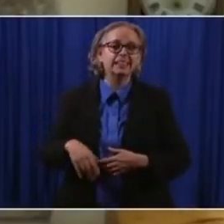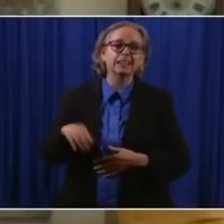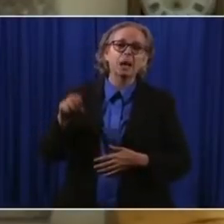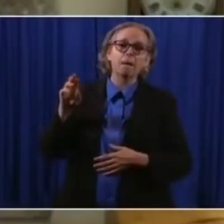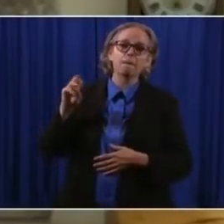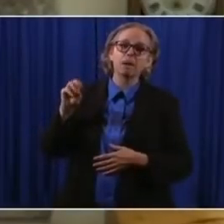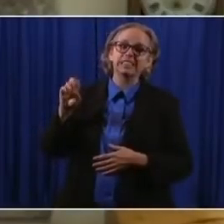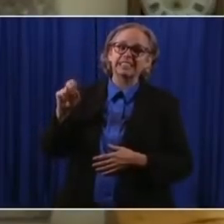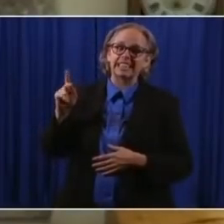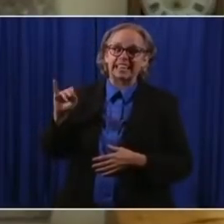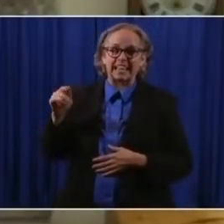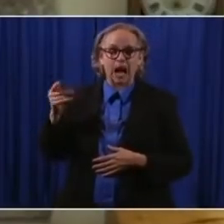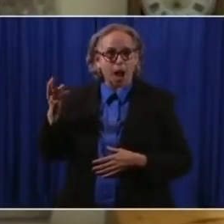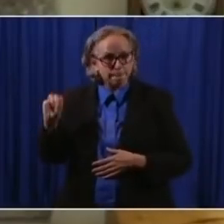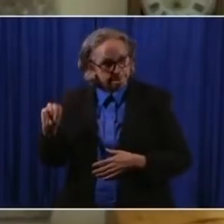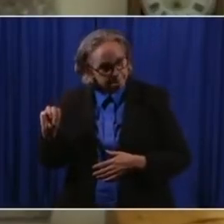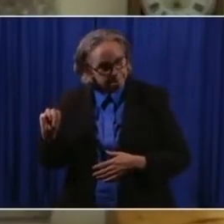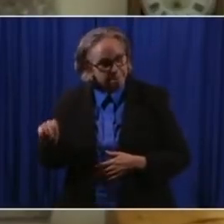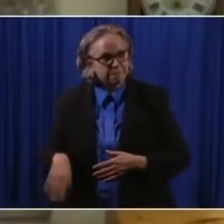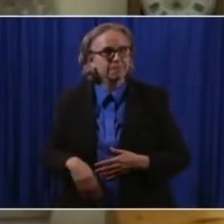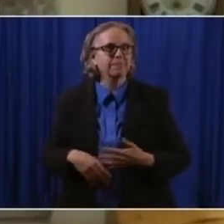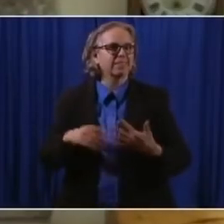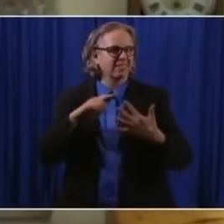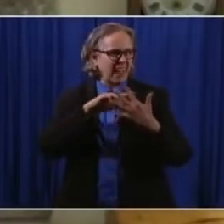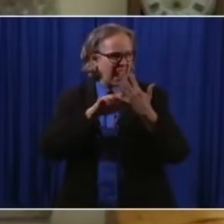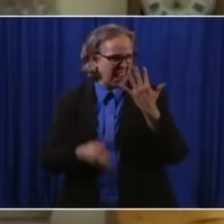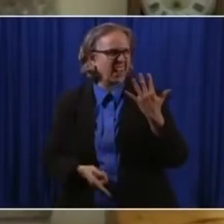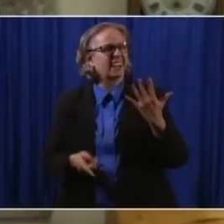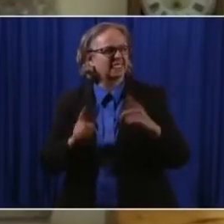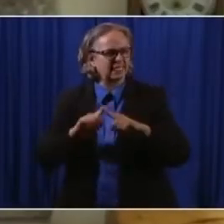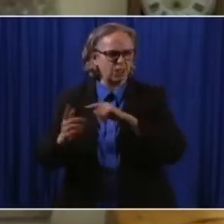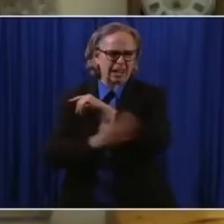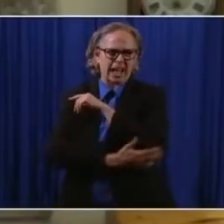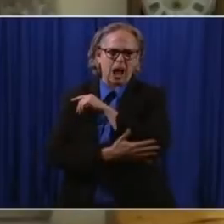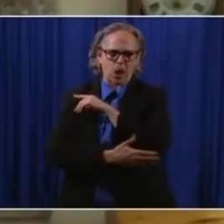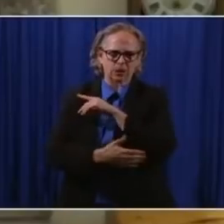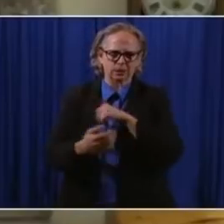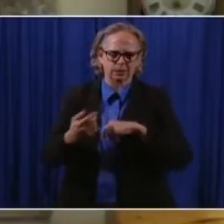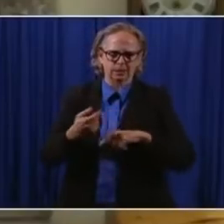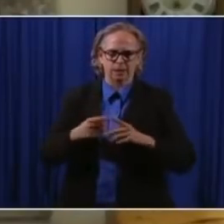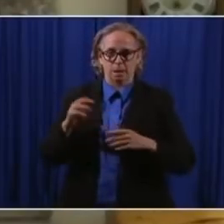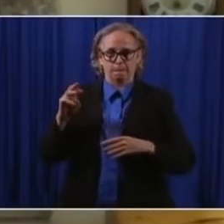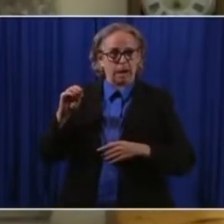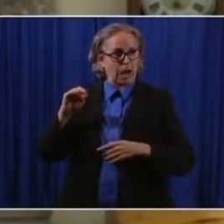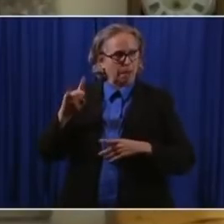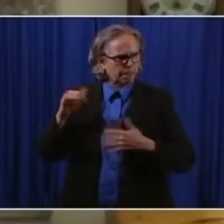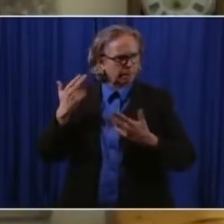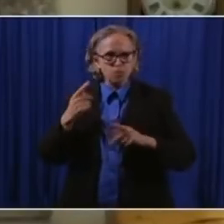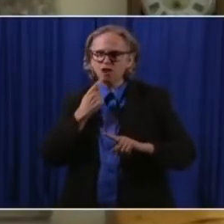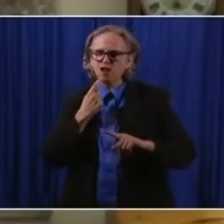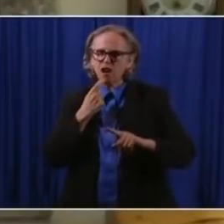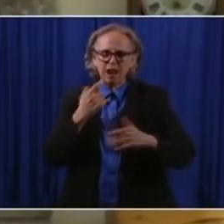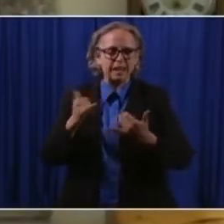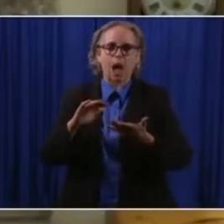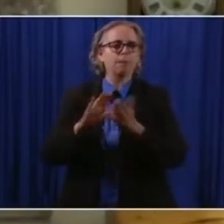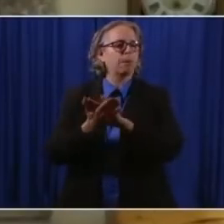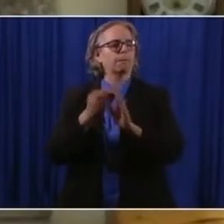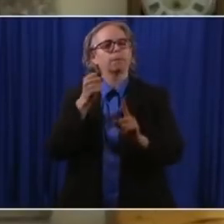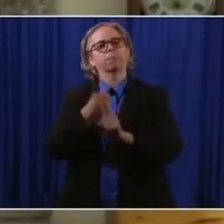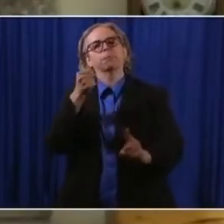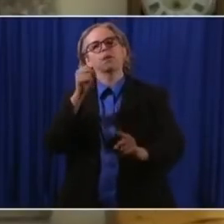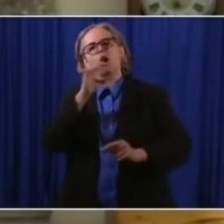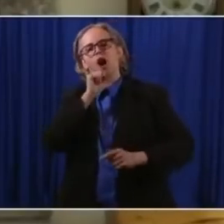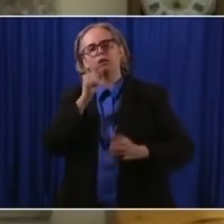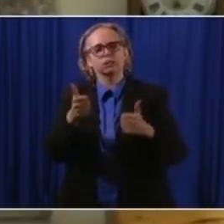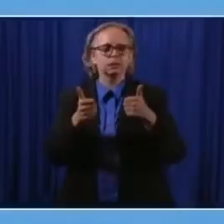list every single week. They now drop off, and so that is great. Some additional good news: 6 counties dropped from orange to